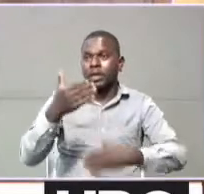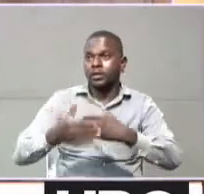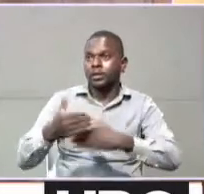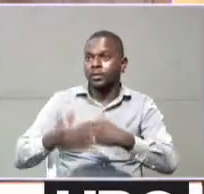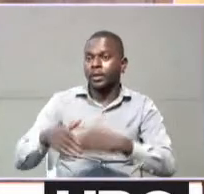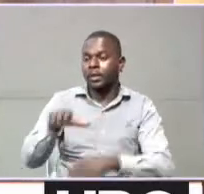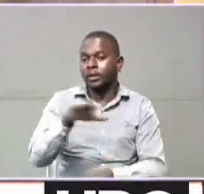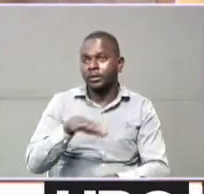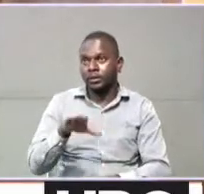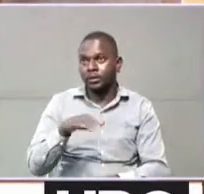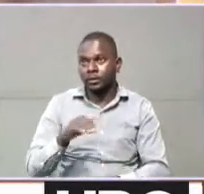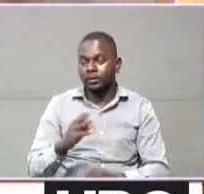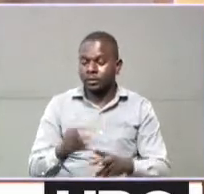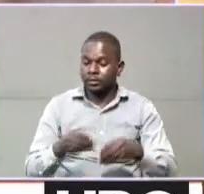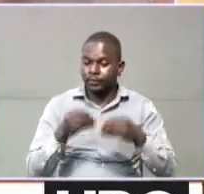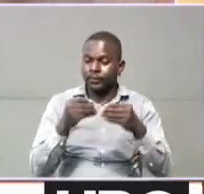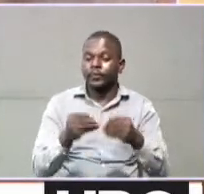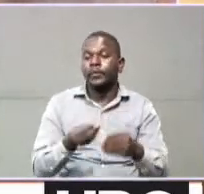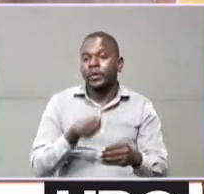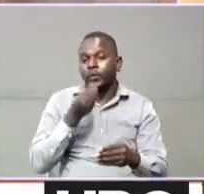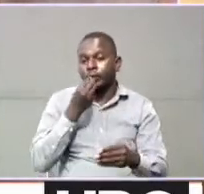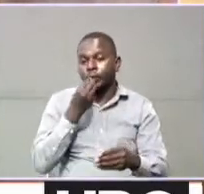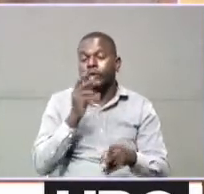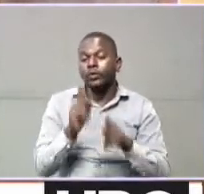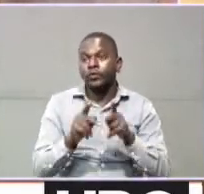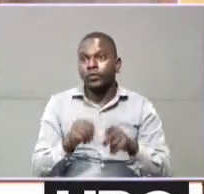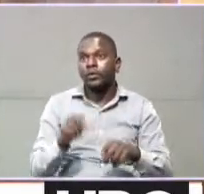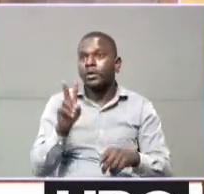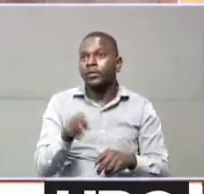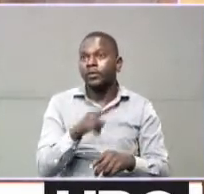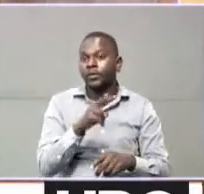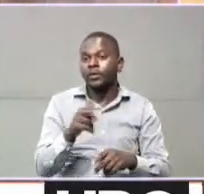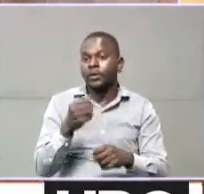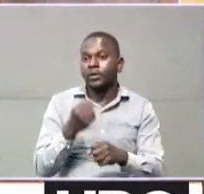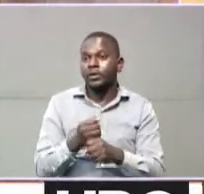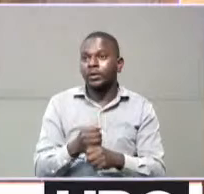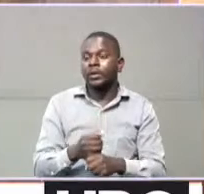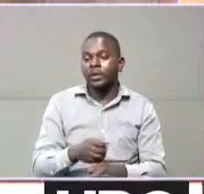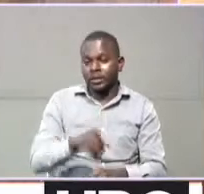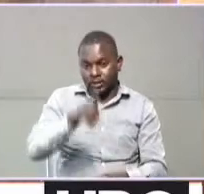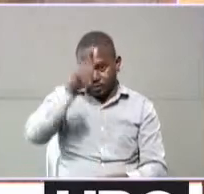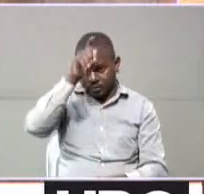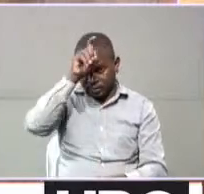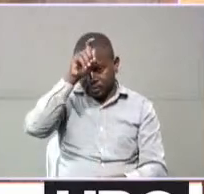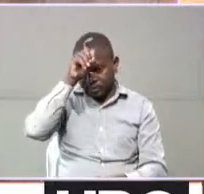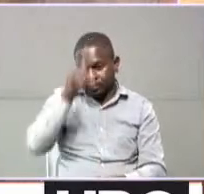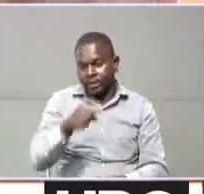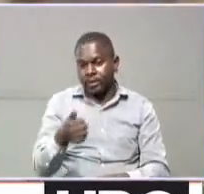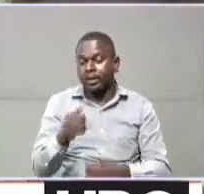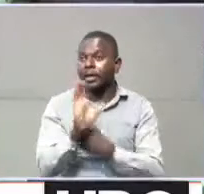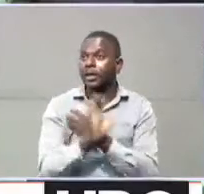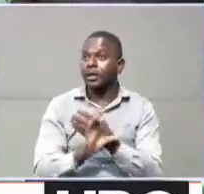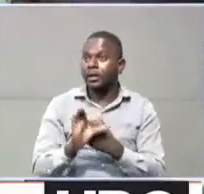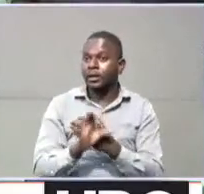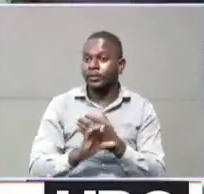areas for them to provide food for the people just like it's done in egypt another right